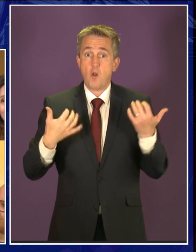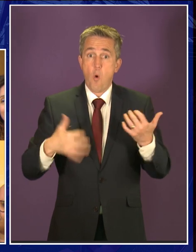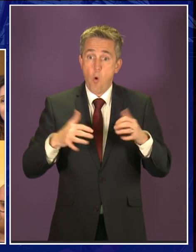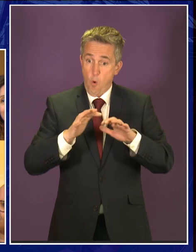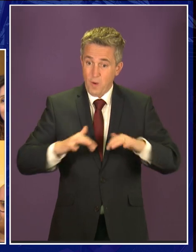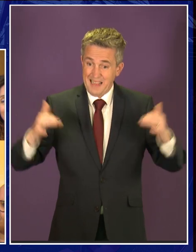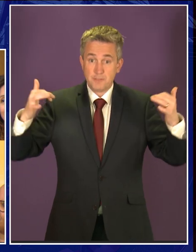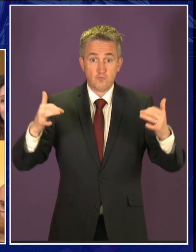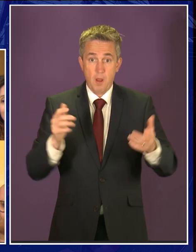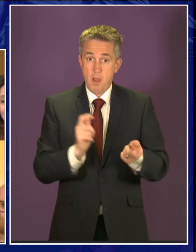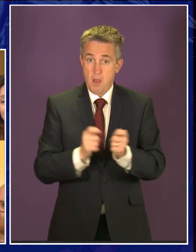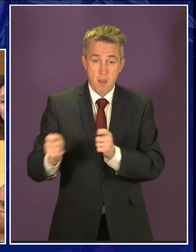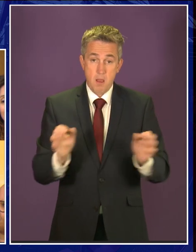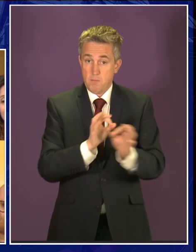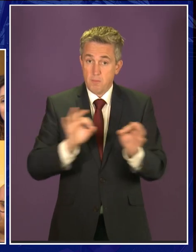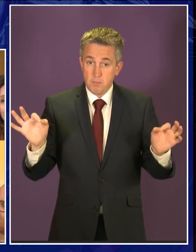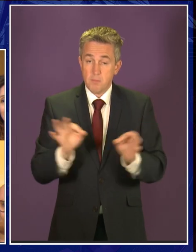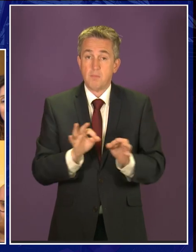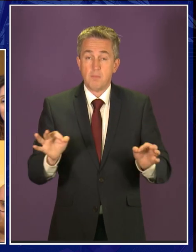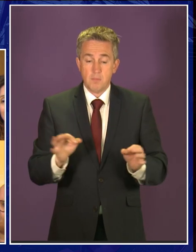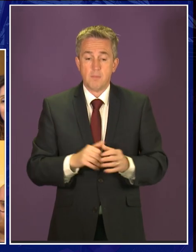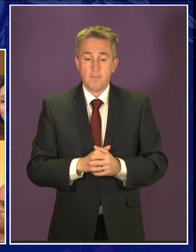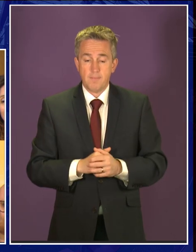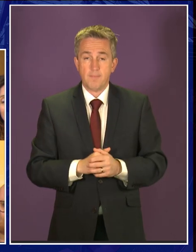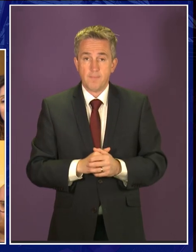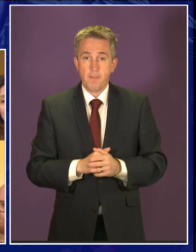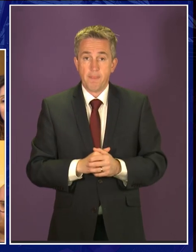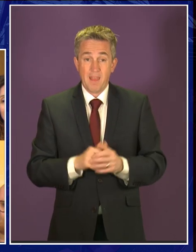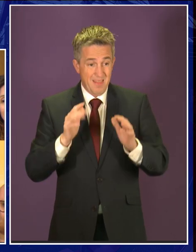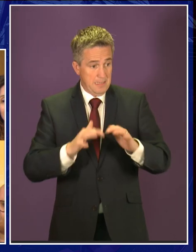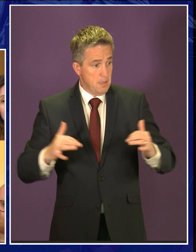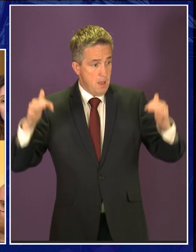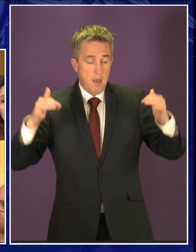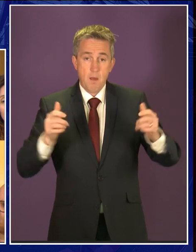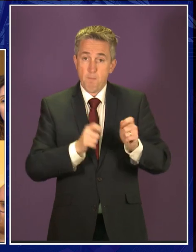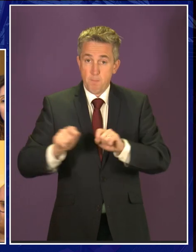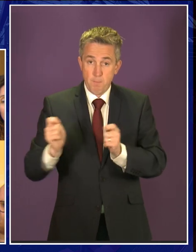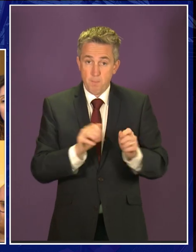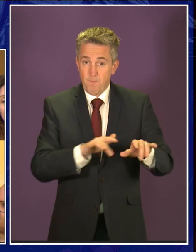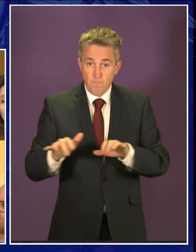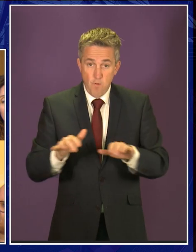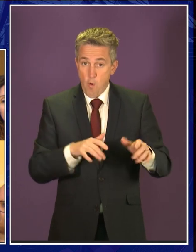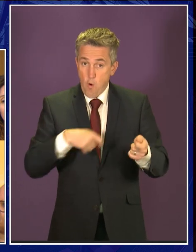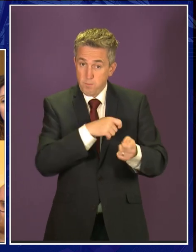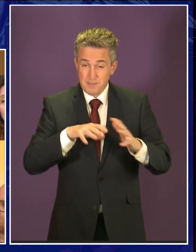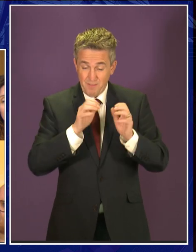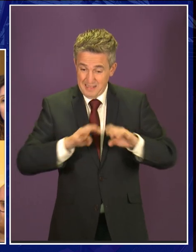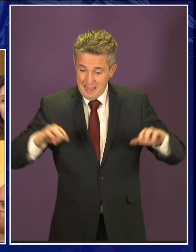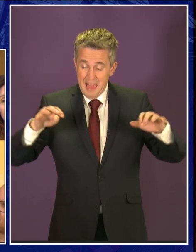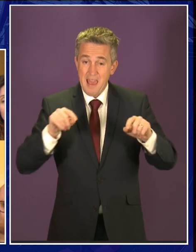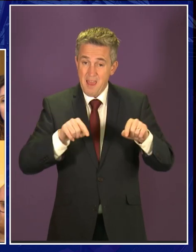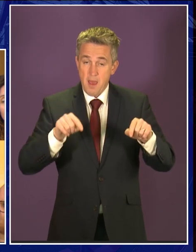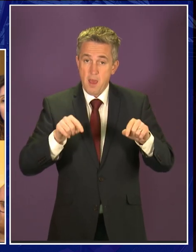live. And to have this performance, I think it creates a sense of ownership